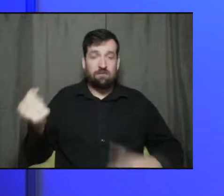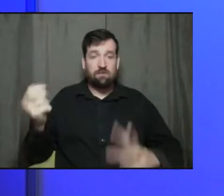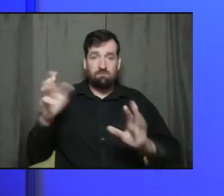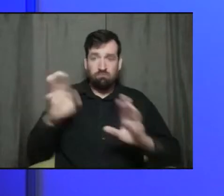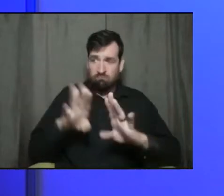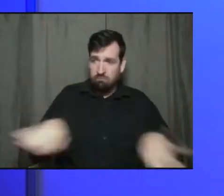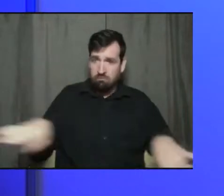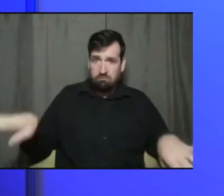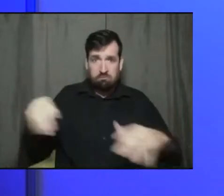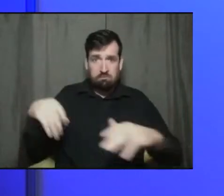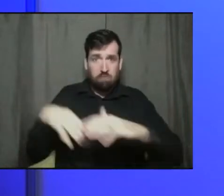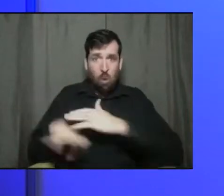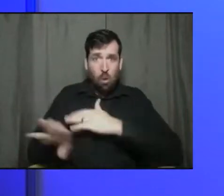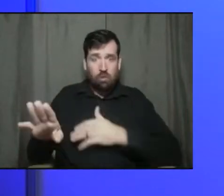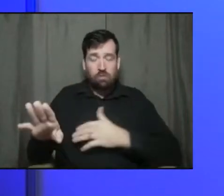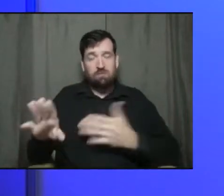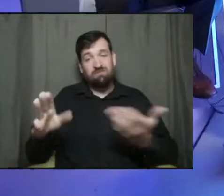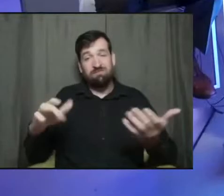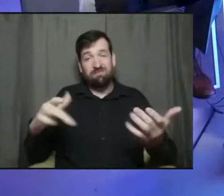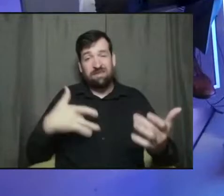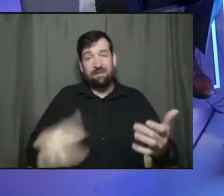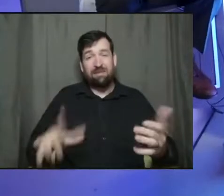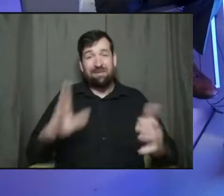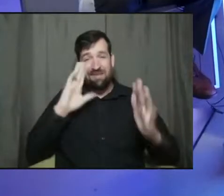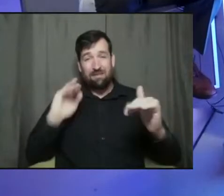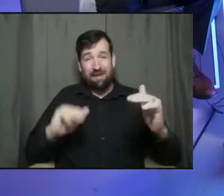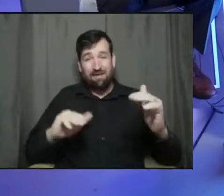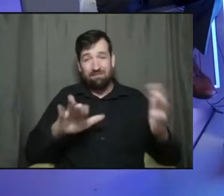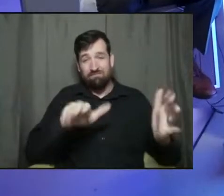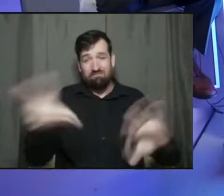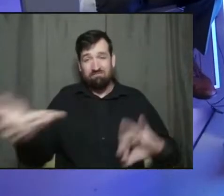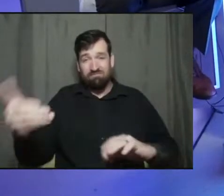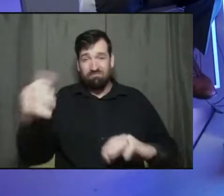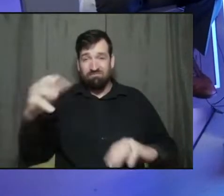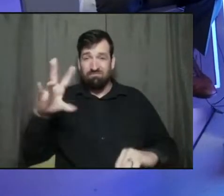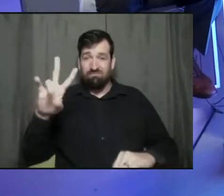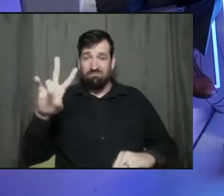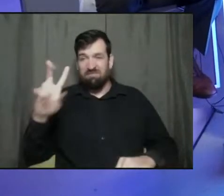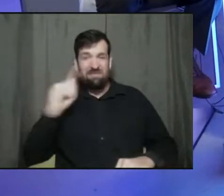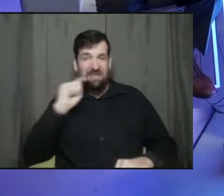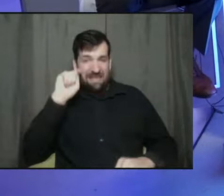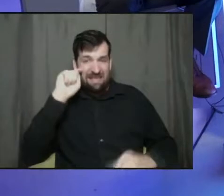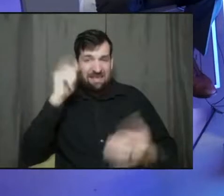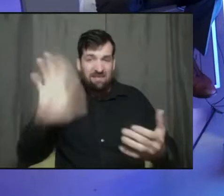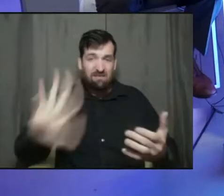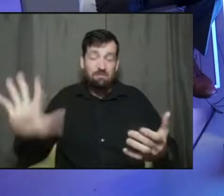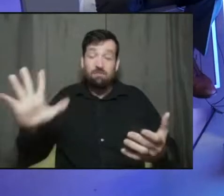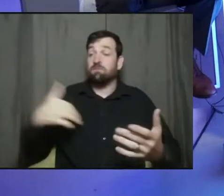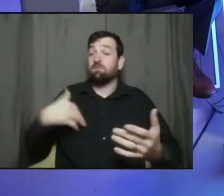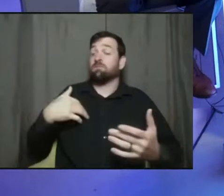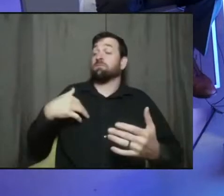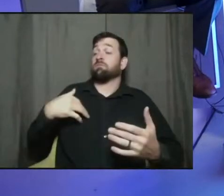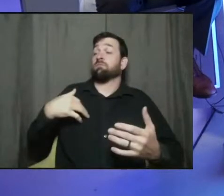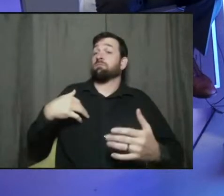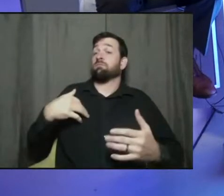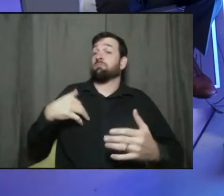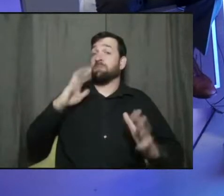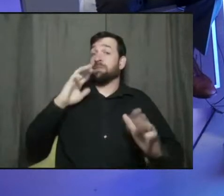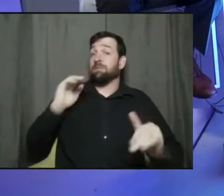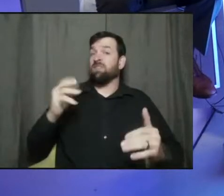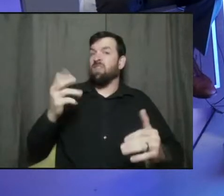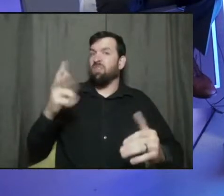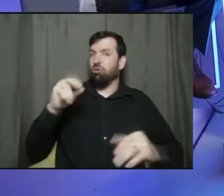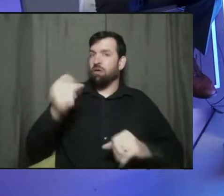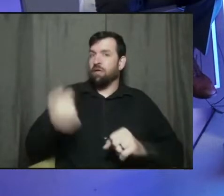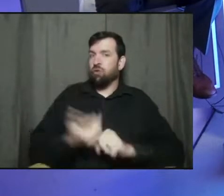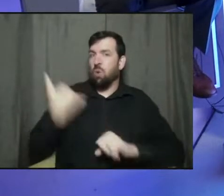know, in the teenage years was the typical life expectancy. Let's say when I started at CF in 1992, the average life expectancy, and yes, that was 30 years ago, but when I